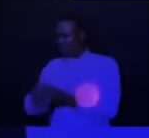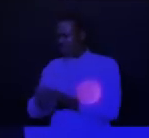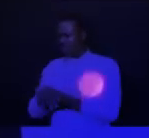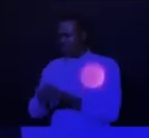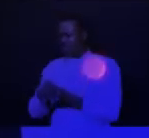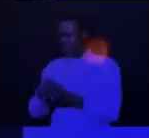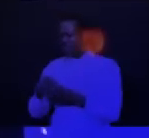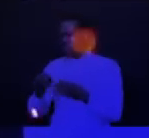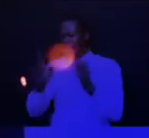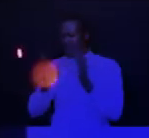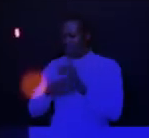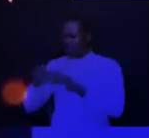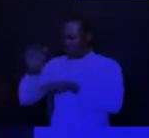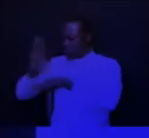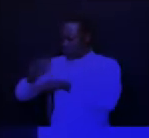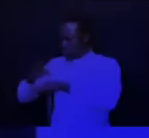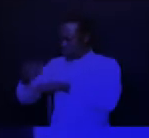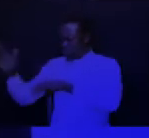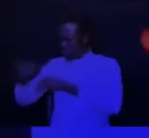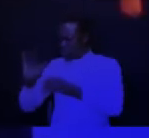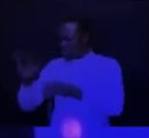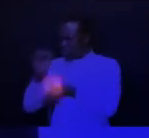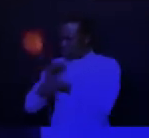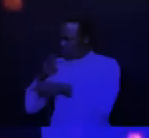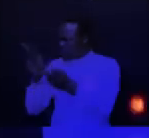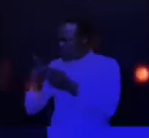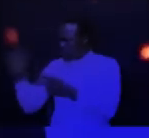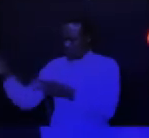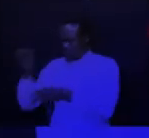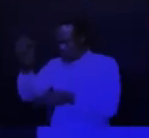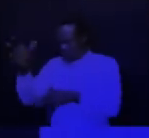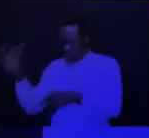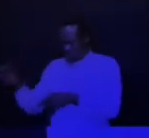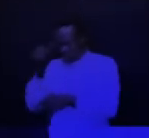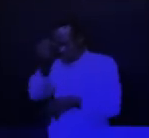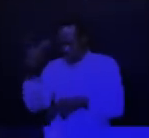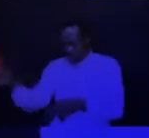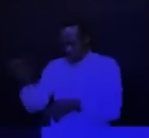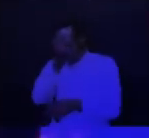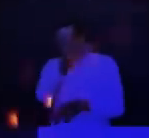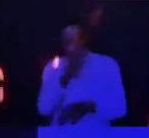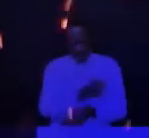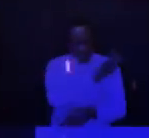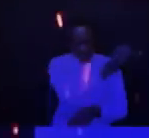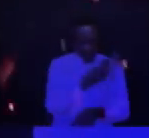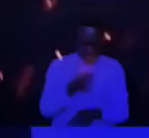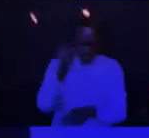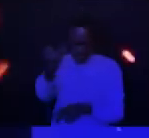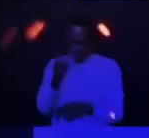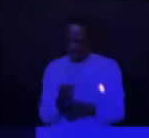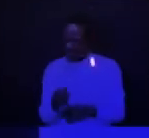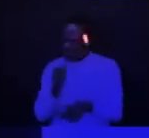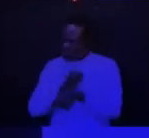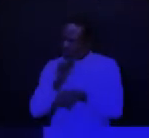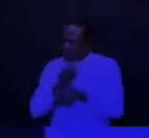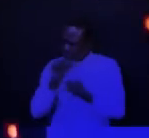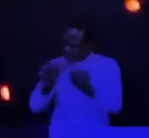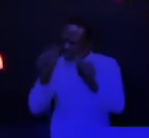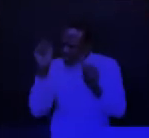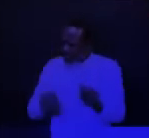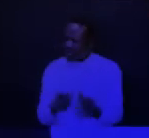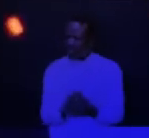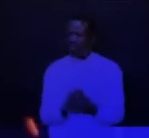and stationed them at their posts. Na mene ema poma no ehame na me say